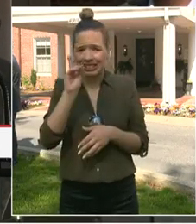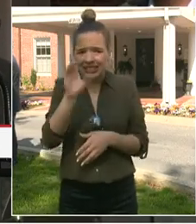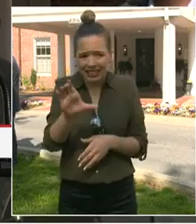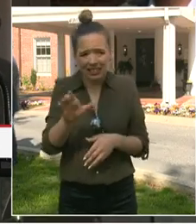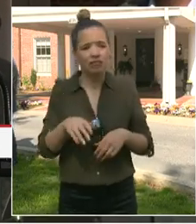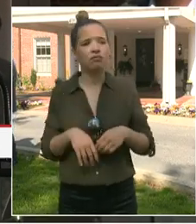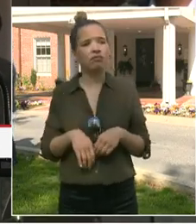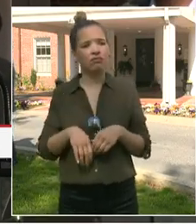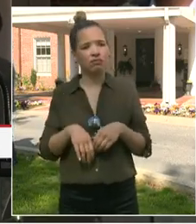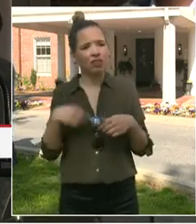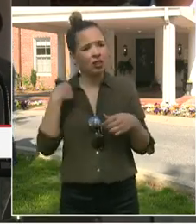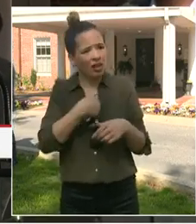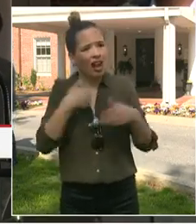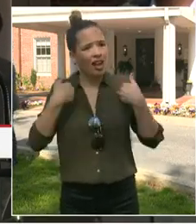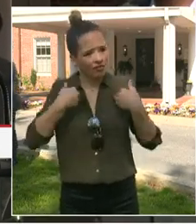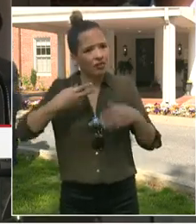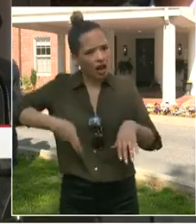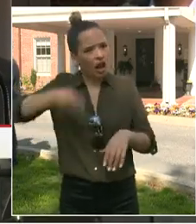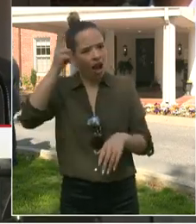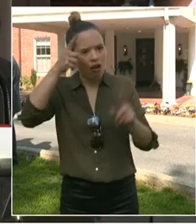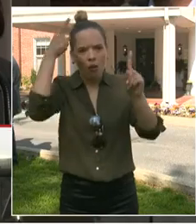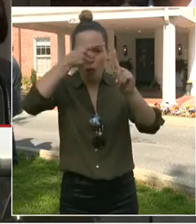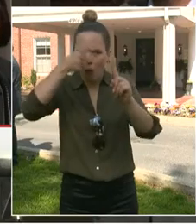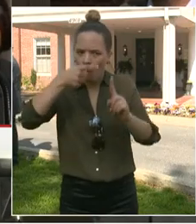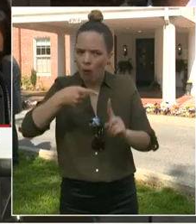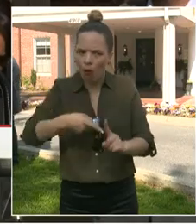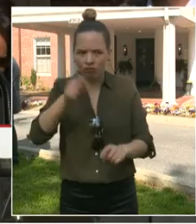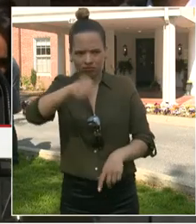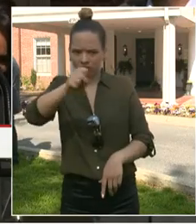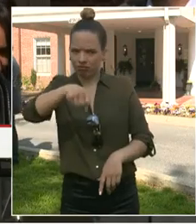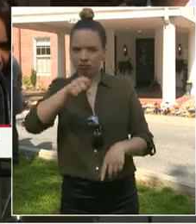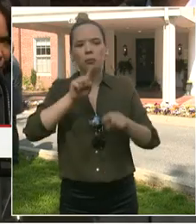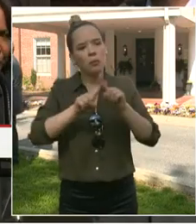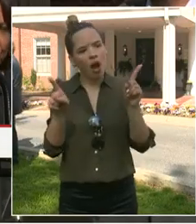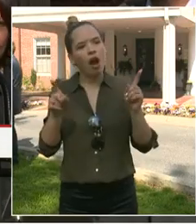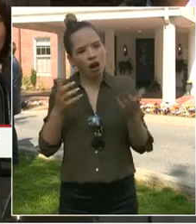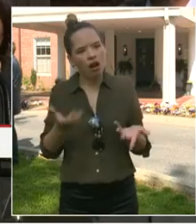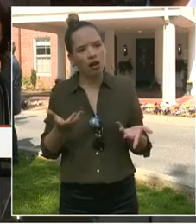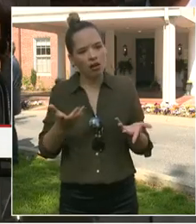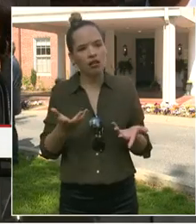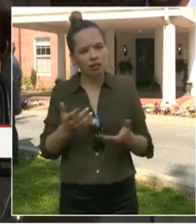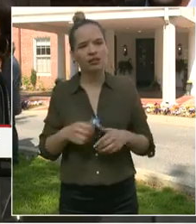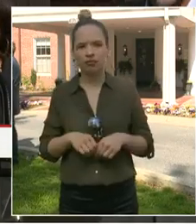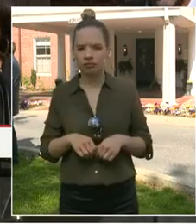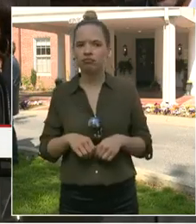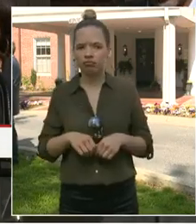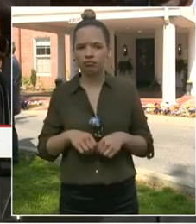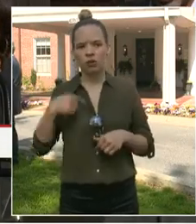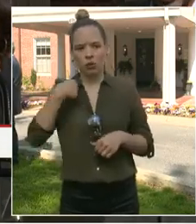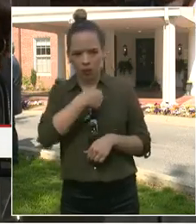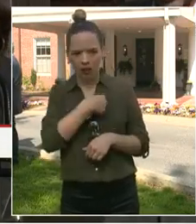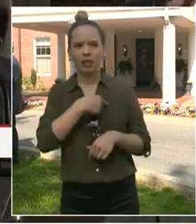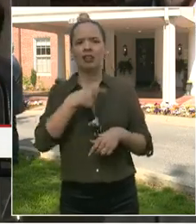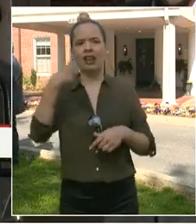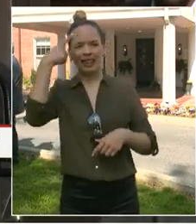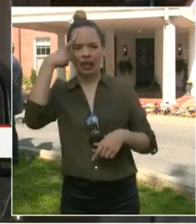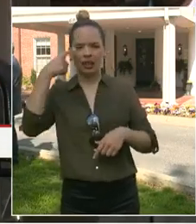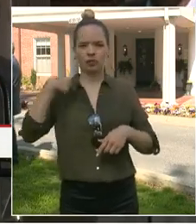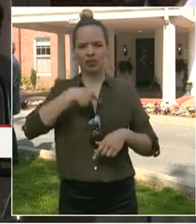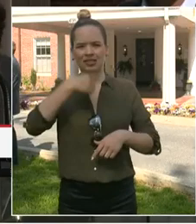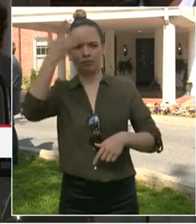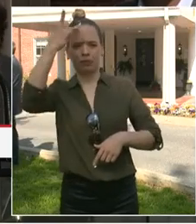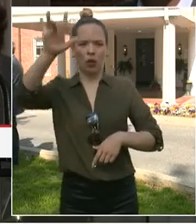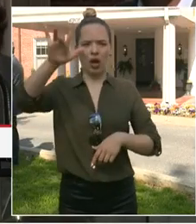lofty goals, but not goals that we don't believe these brilliant minds who have joined us here today